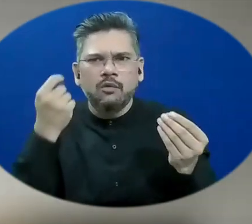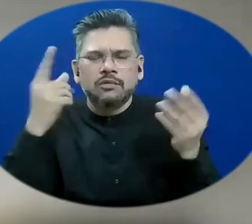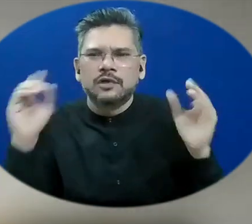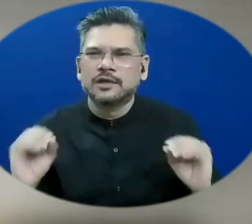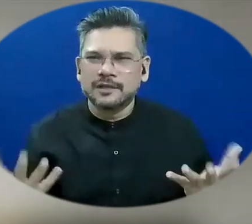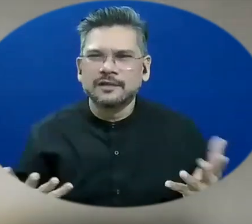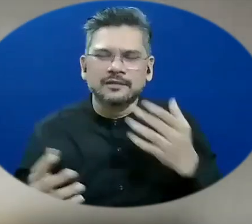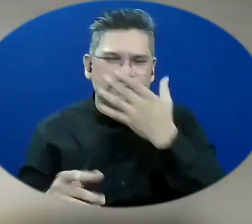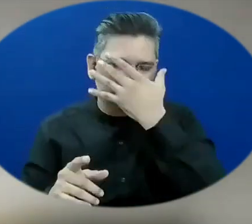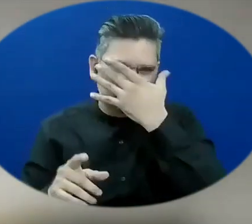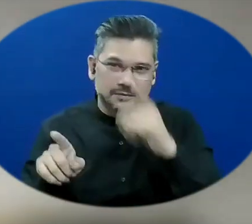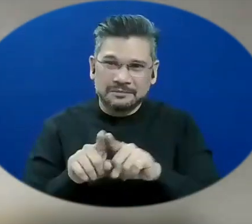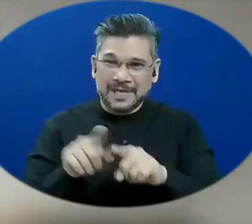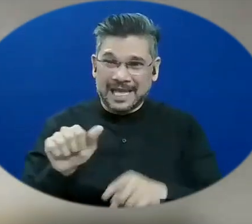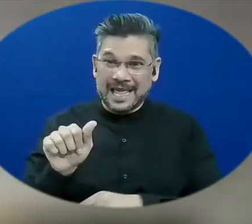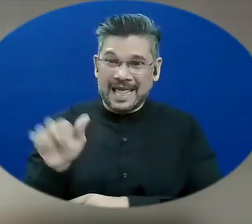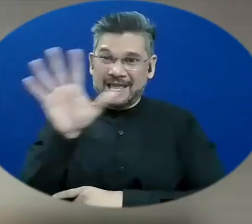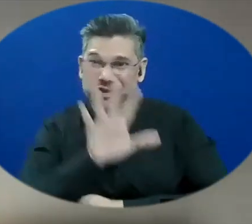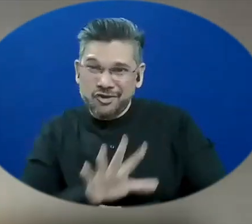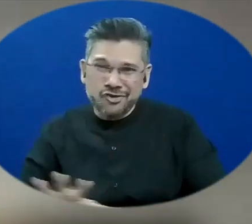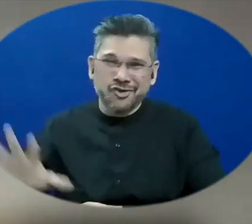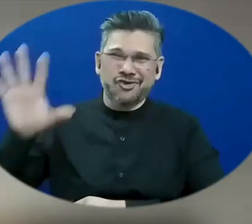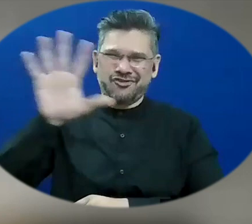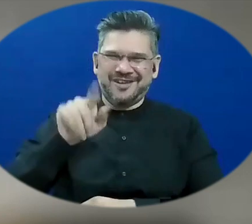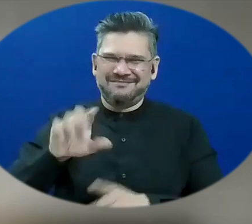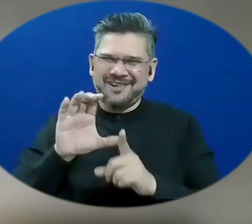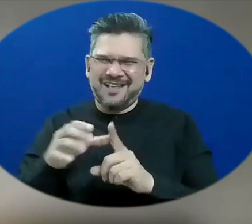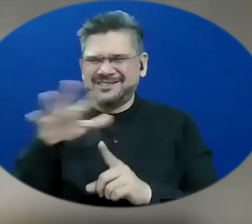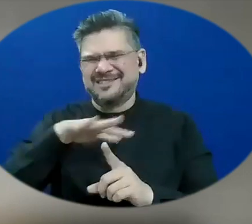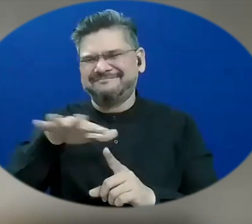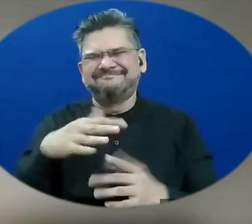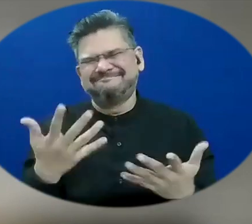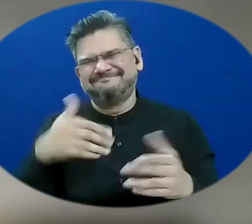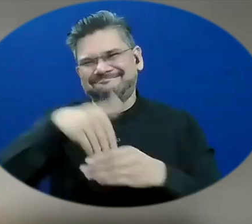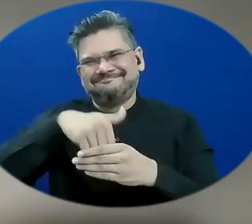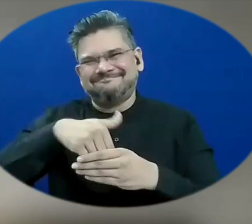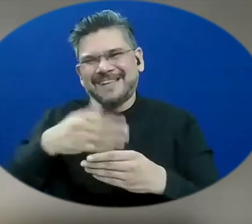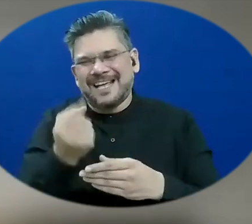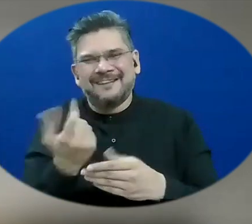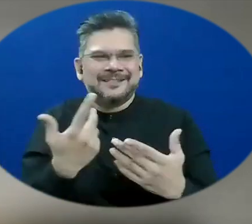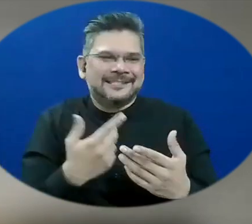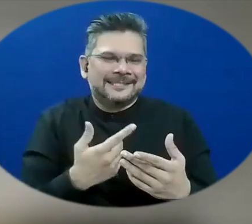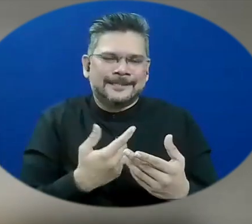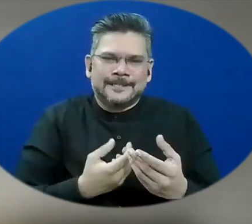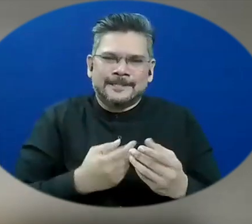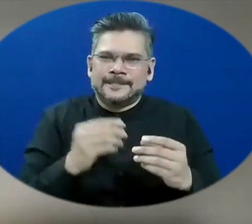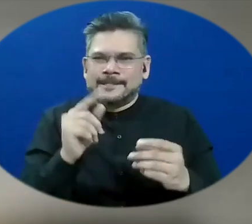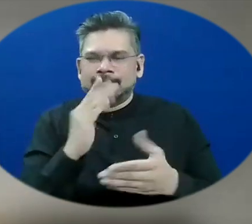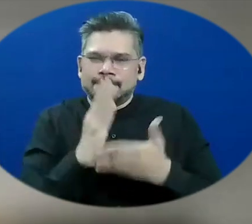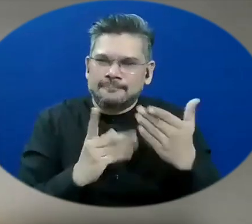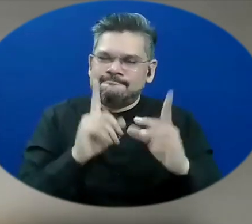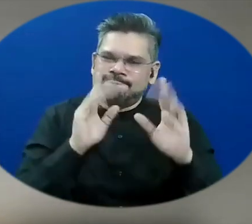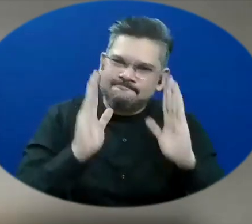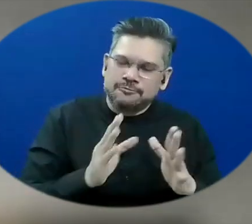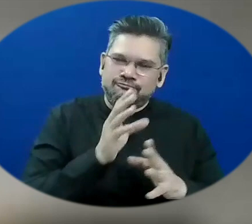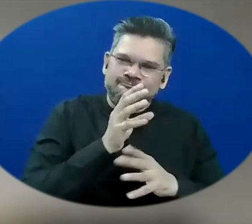setup and culture, a lot of things we don't say. We never had the idea of holding my hands and